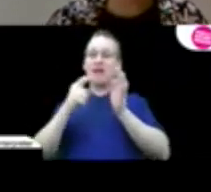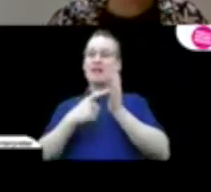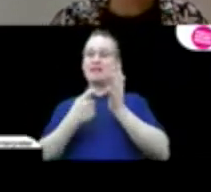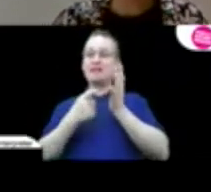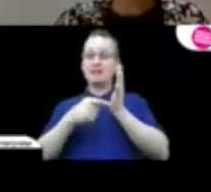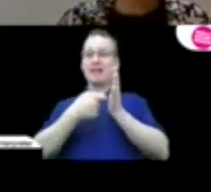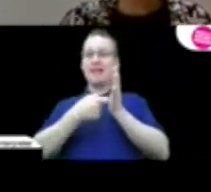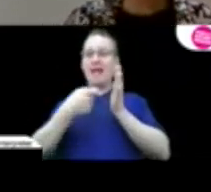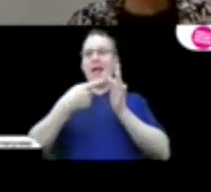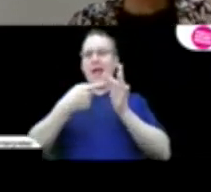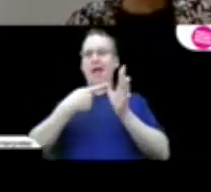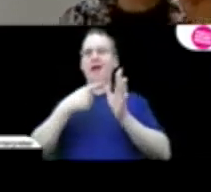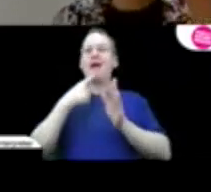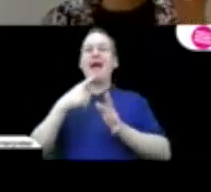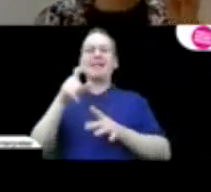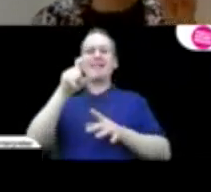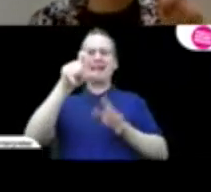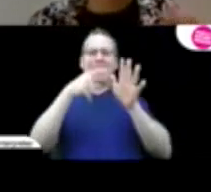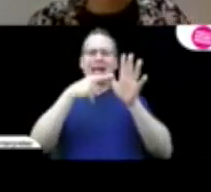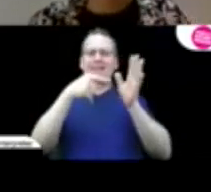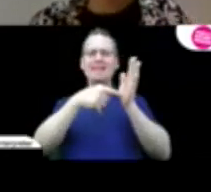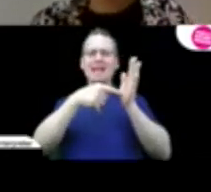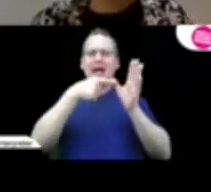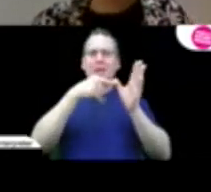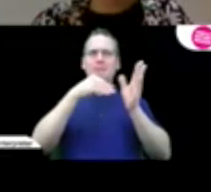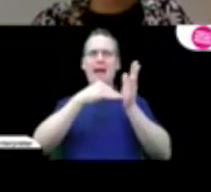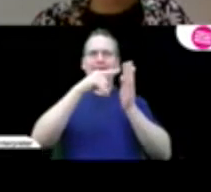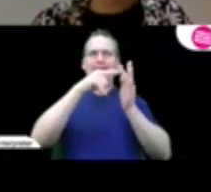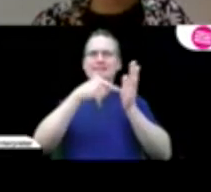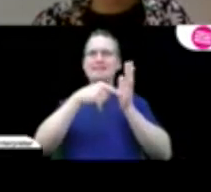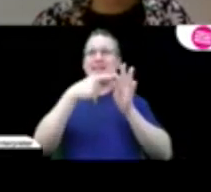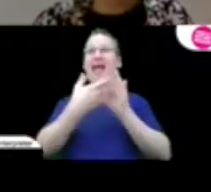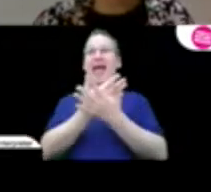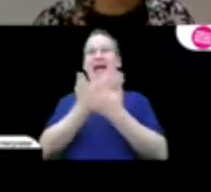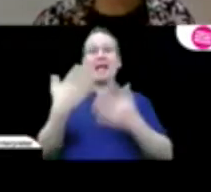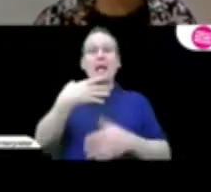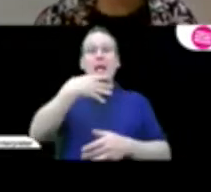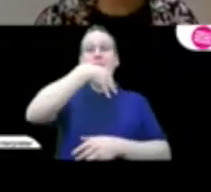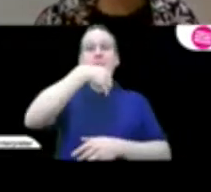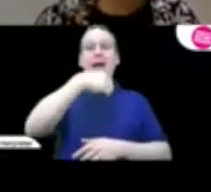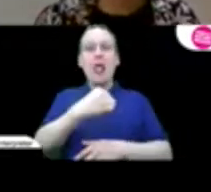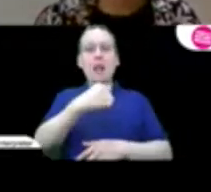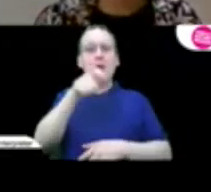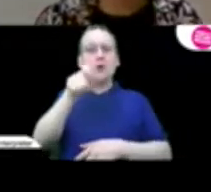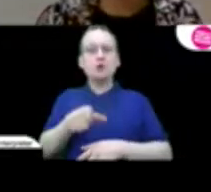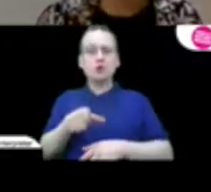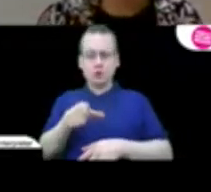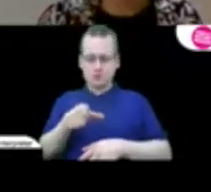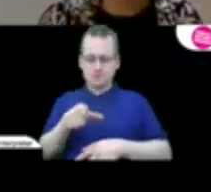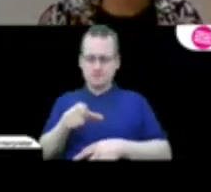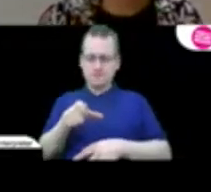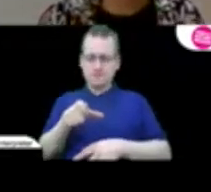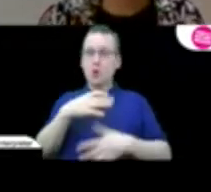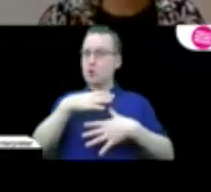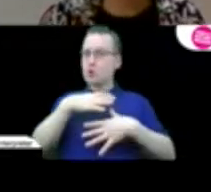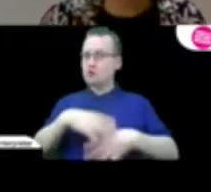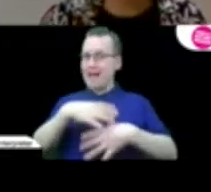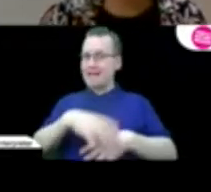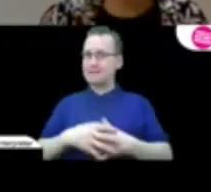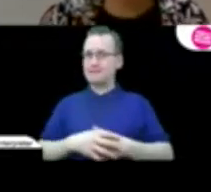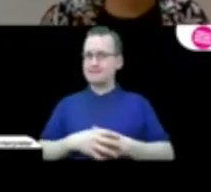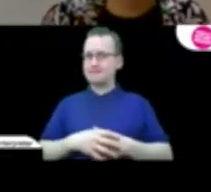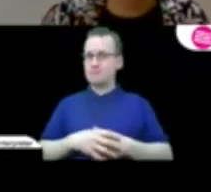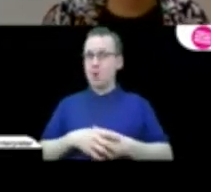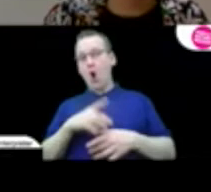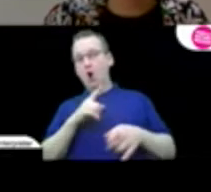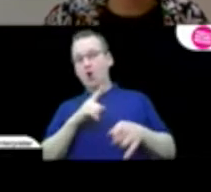catamite, which was any male person who dresses or is attired in the fashion of a woman